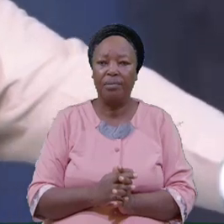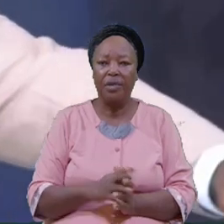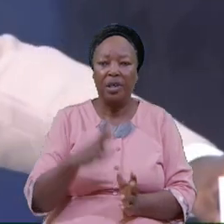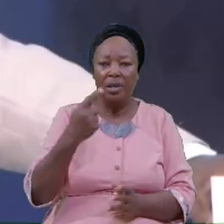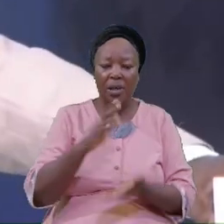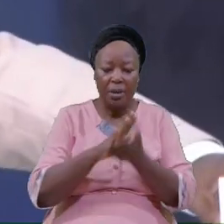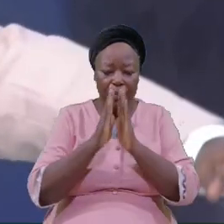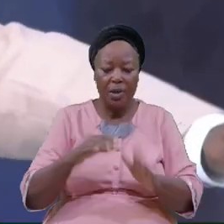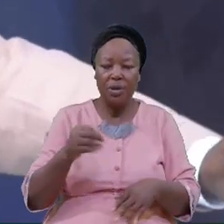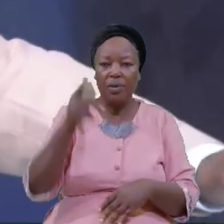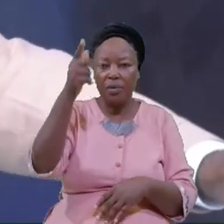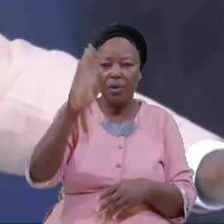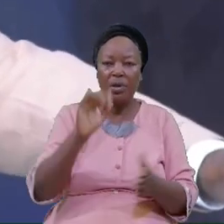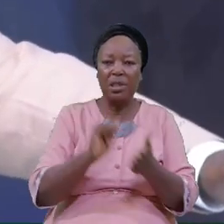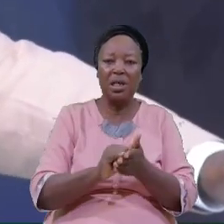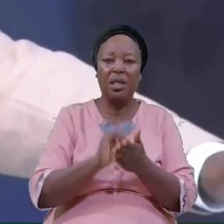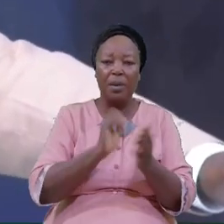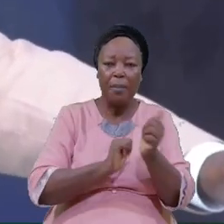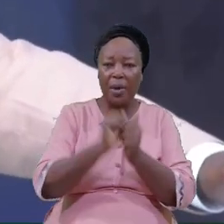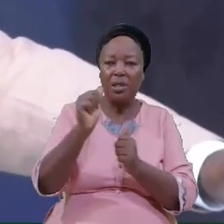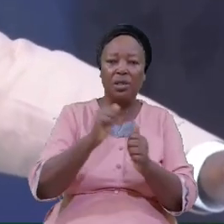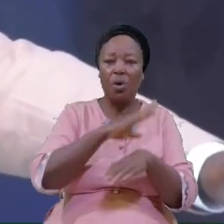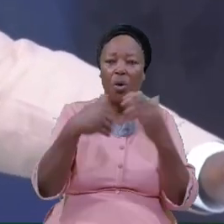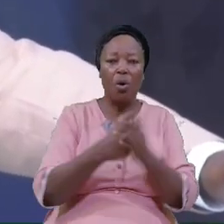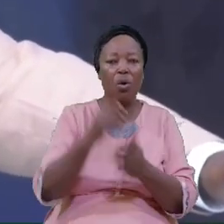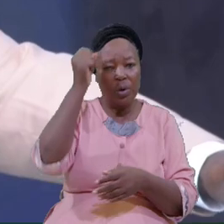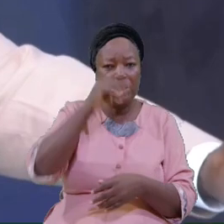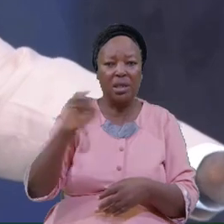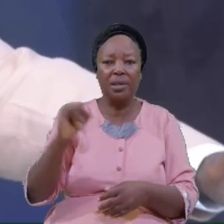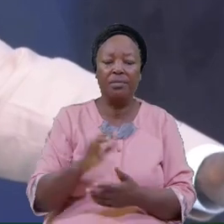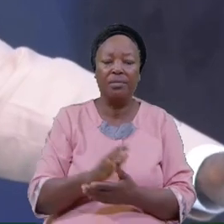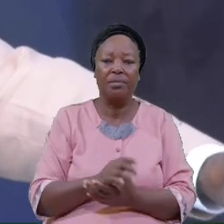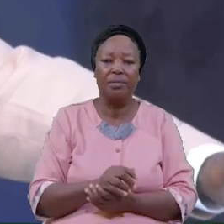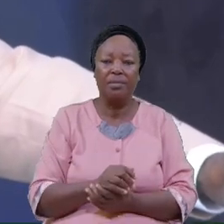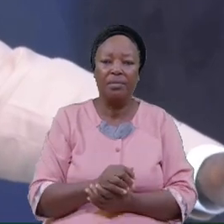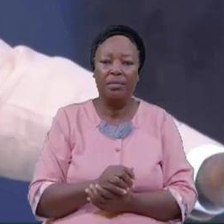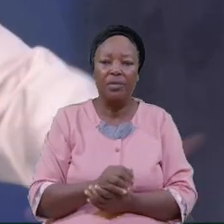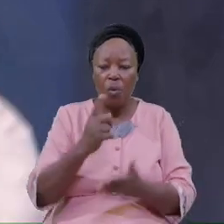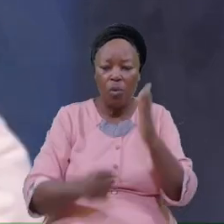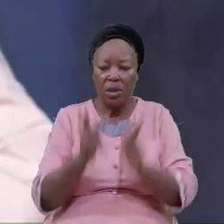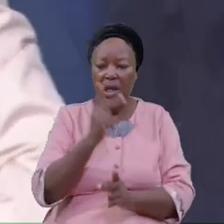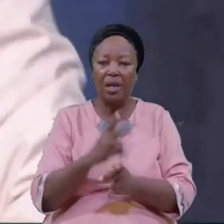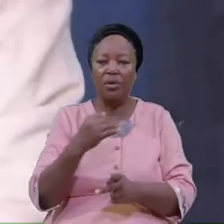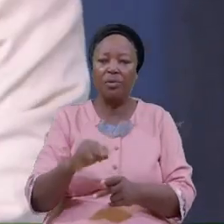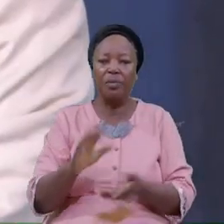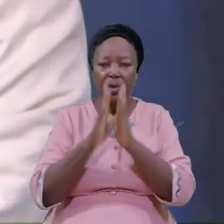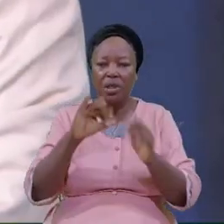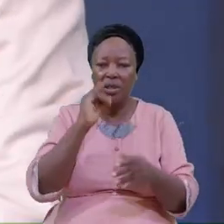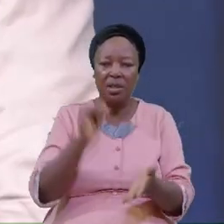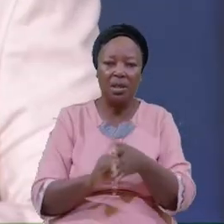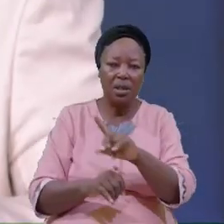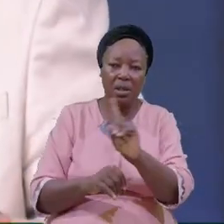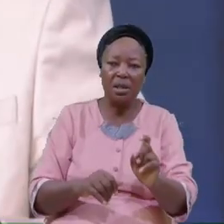that passes understanding. La paix de Dieu qui surpasse toute intelligence. What kind of peace is that? Quel type de paix alors? They were